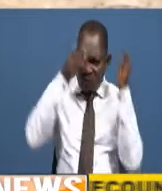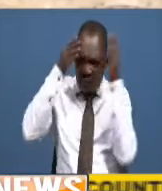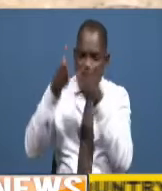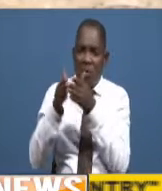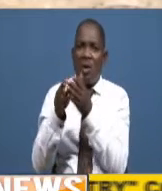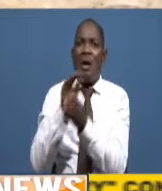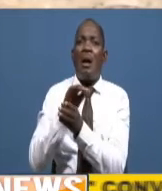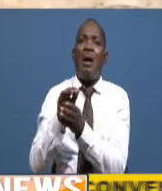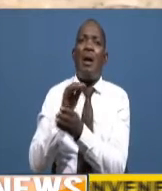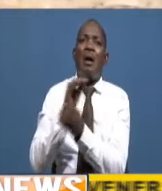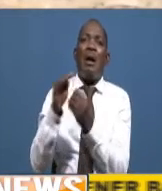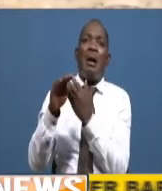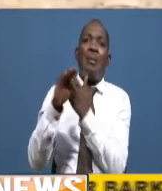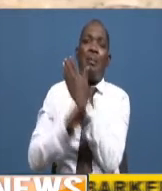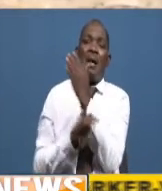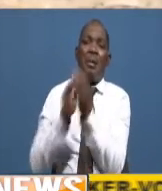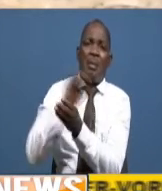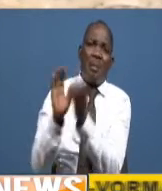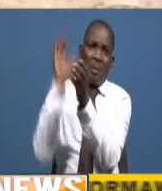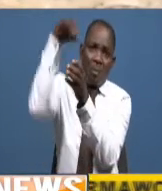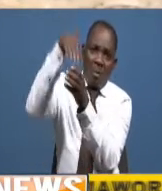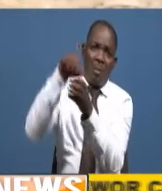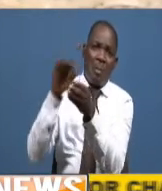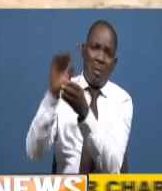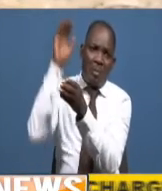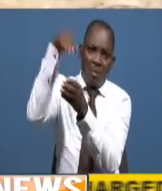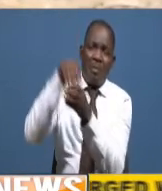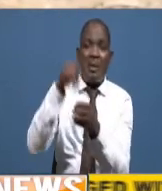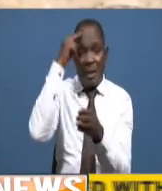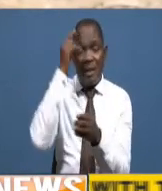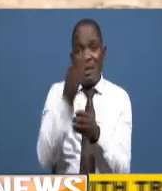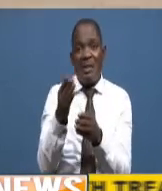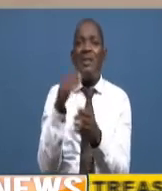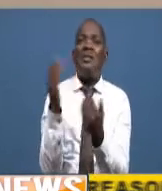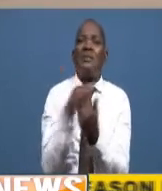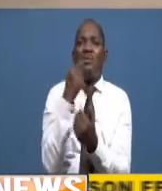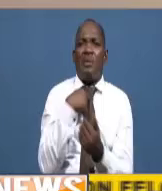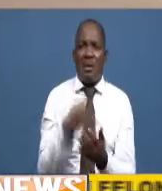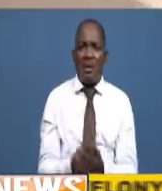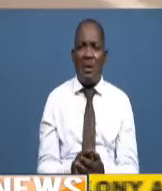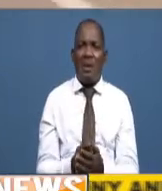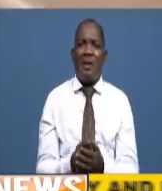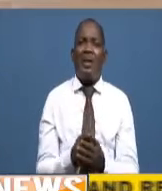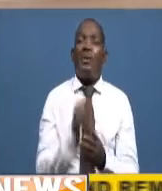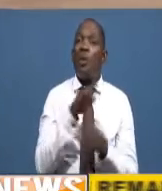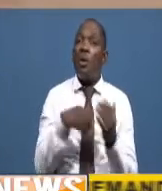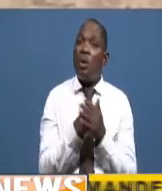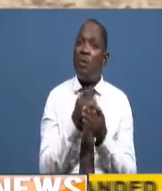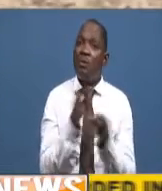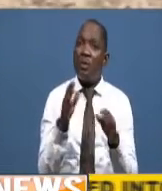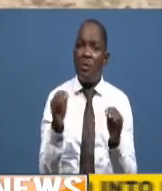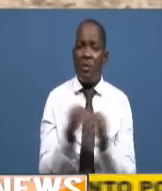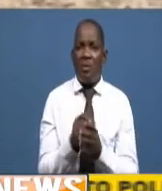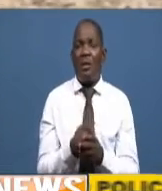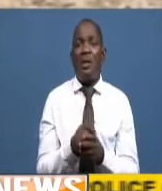was always wanting to play. I needed something that could be easy for me to fit in, you know. It was not all rosy. It